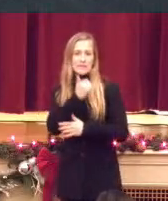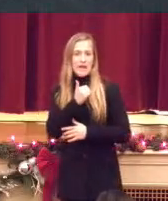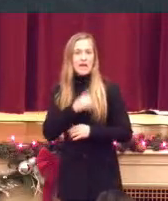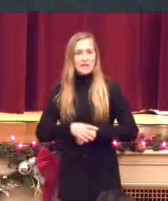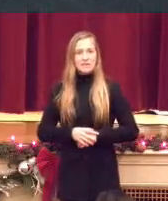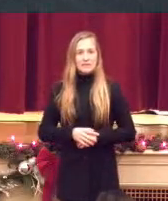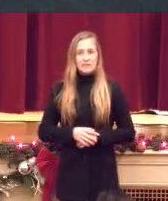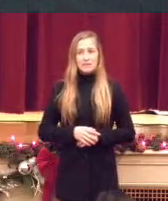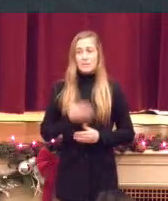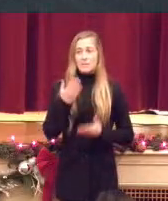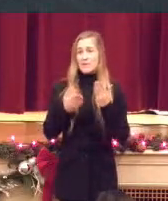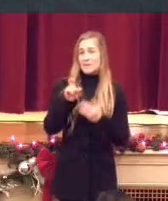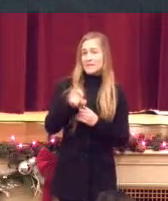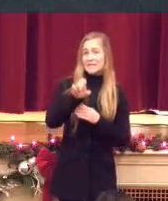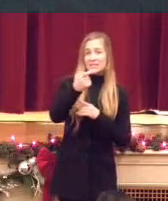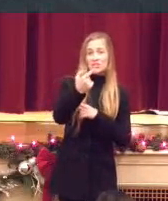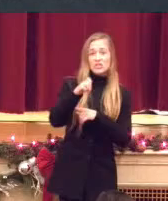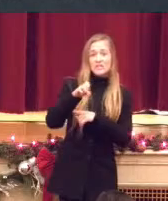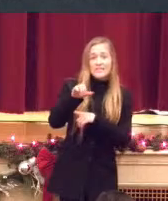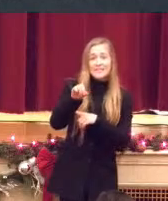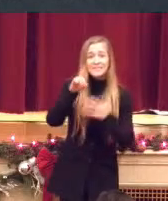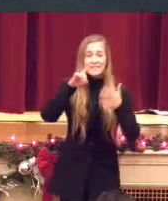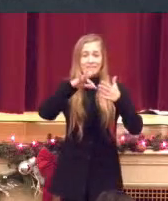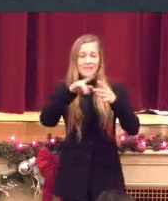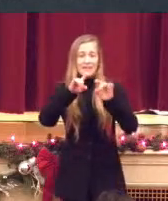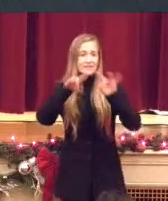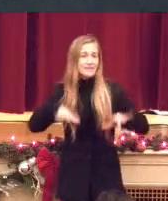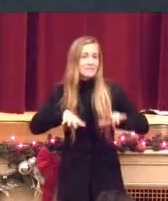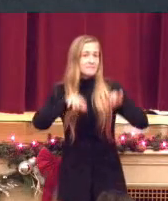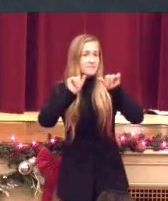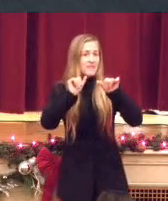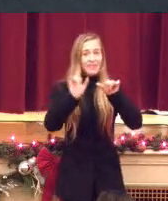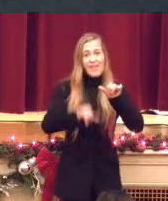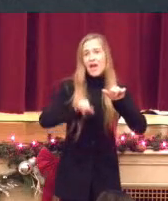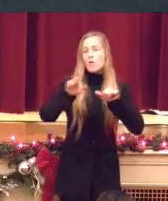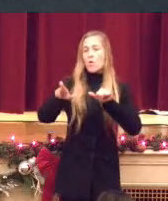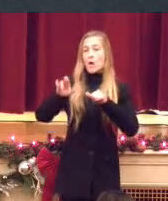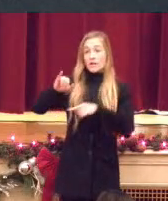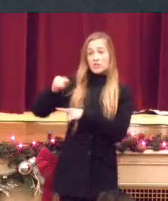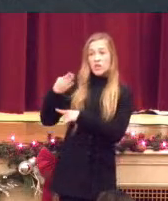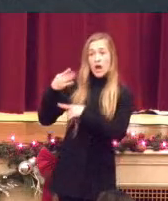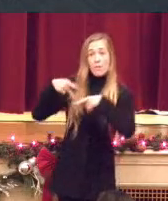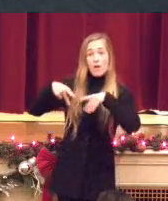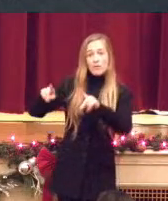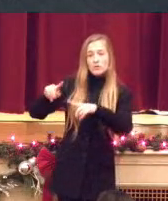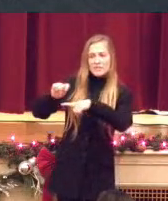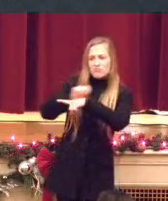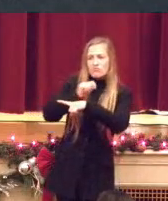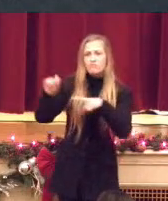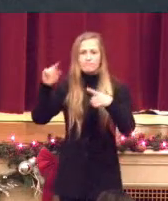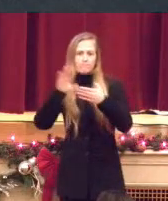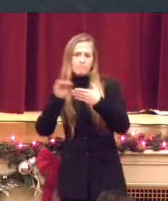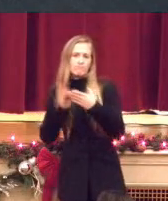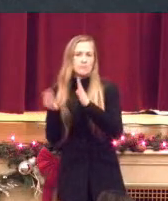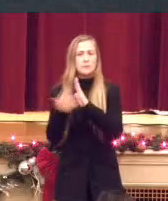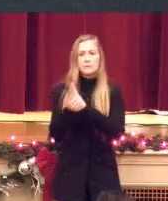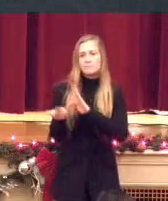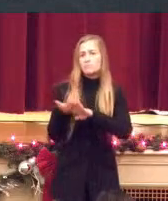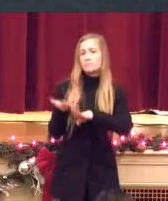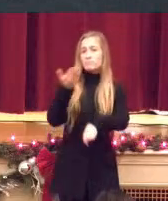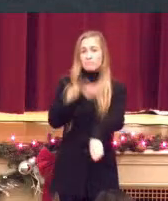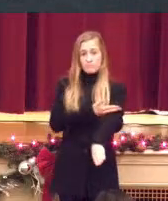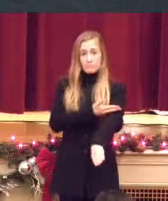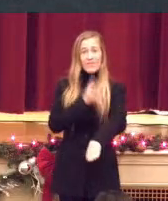their GED to other training, job opportunities, other social supports, so